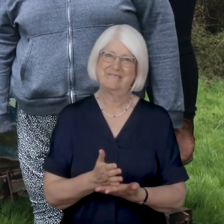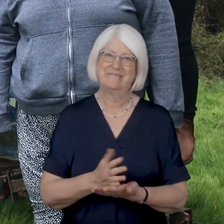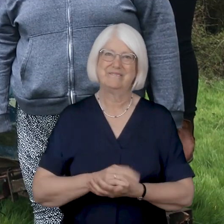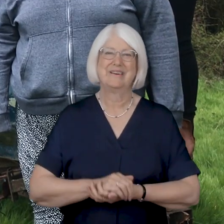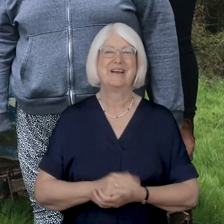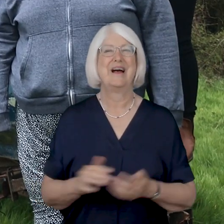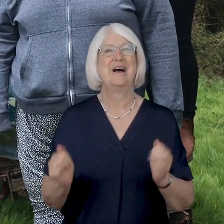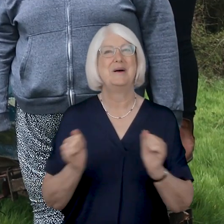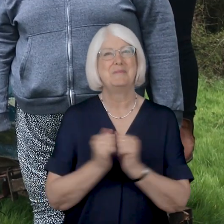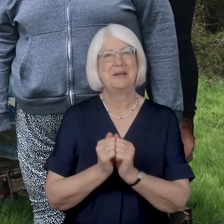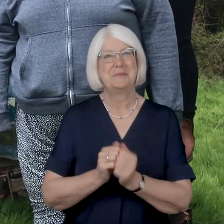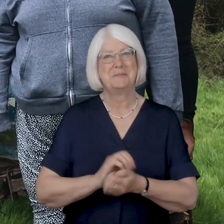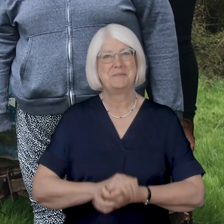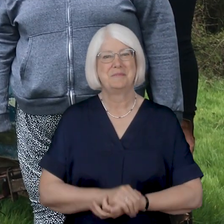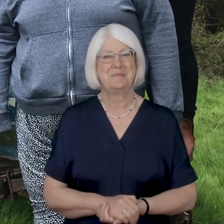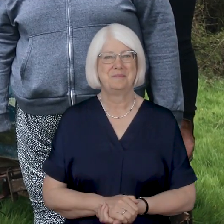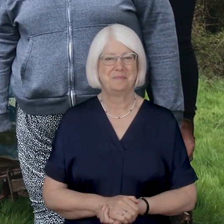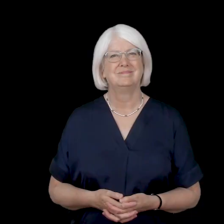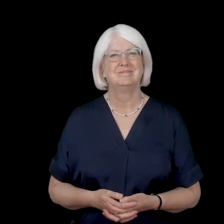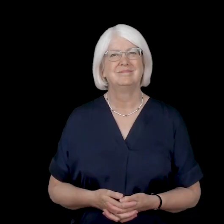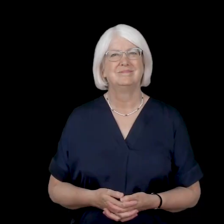believe. Amen.